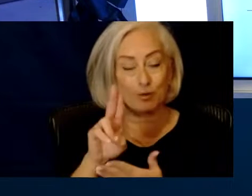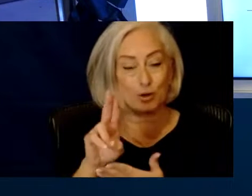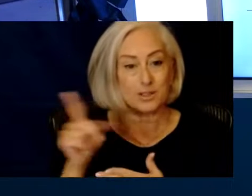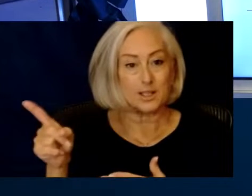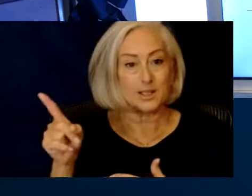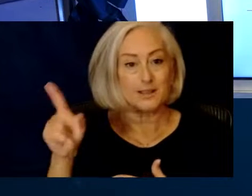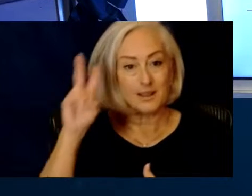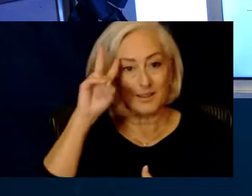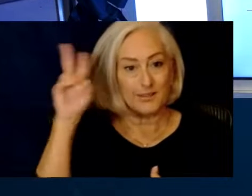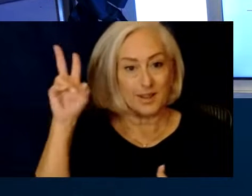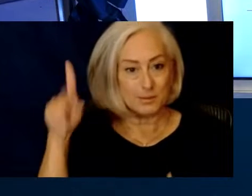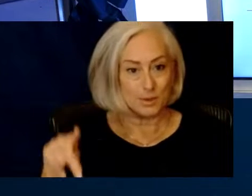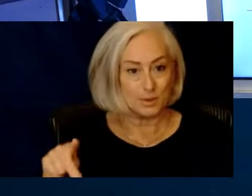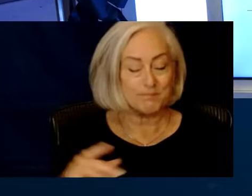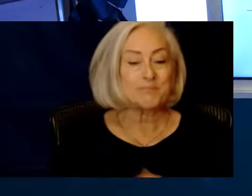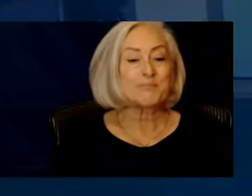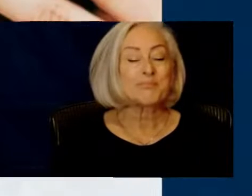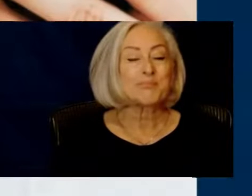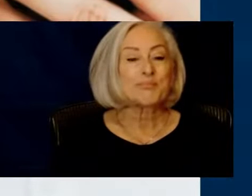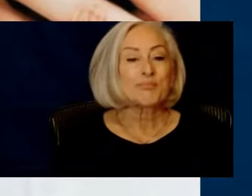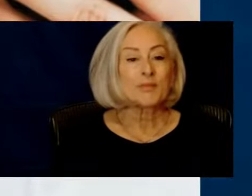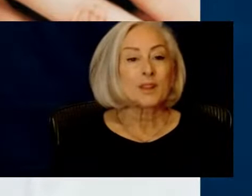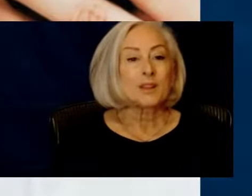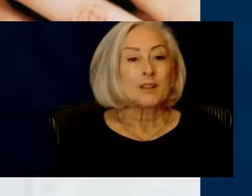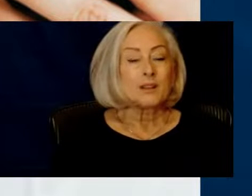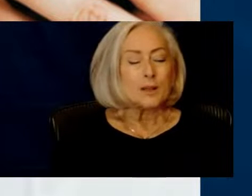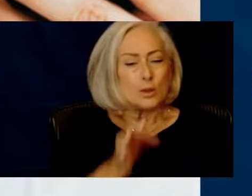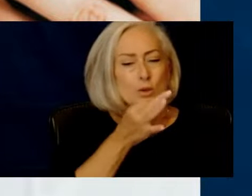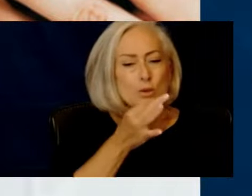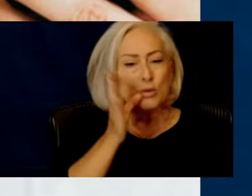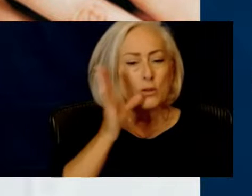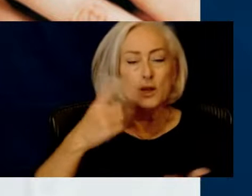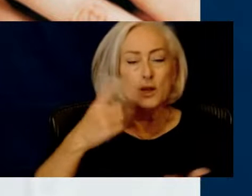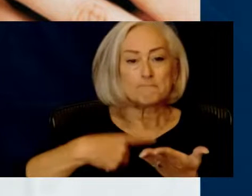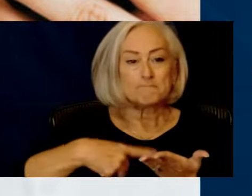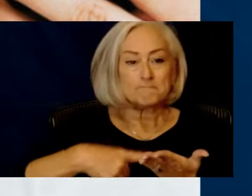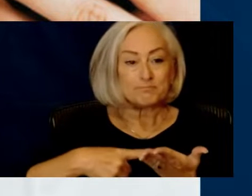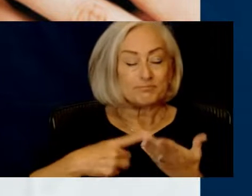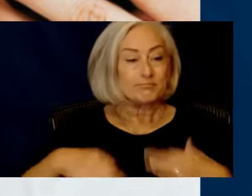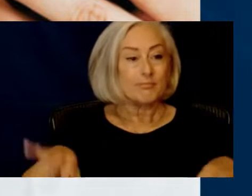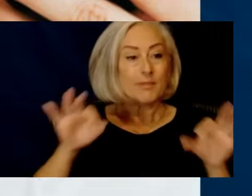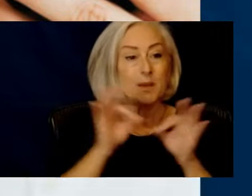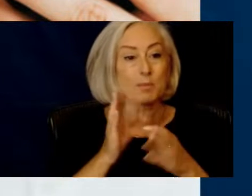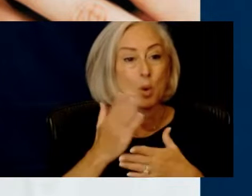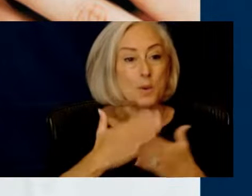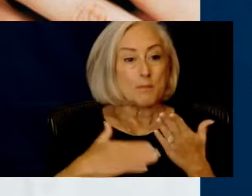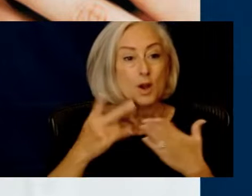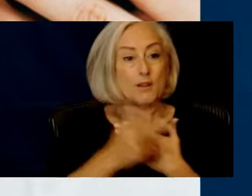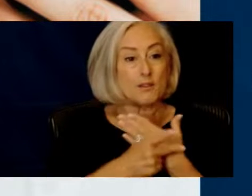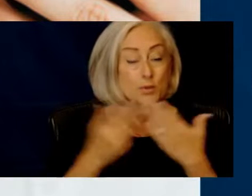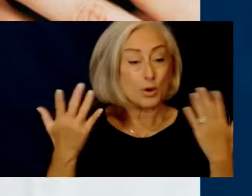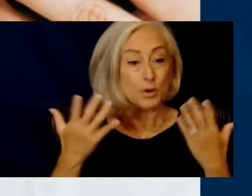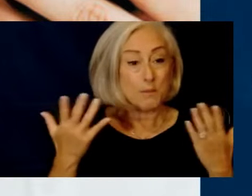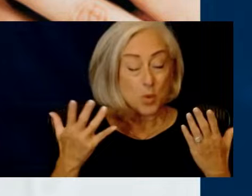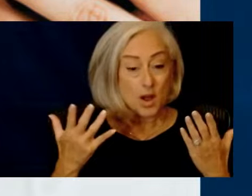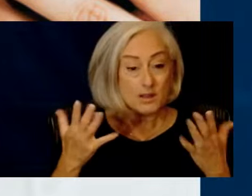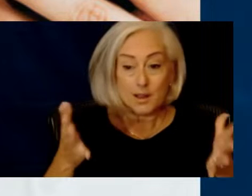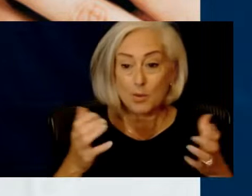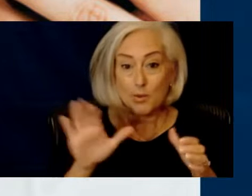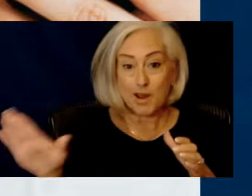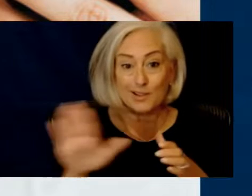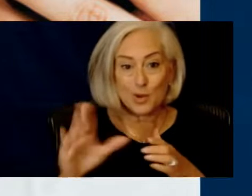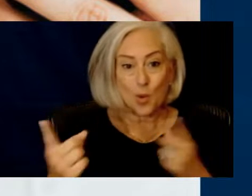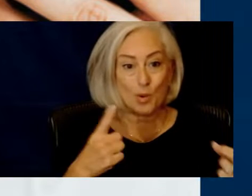in just a few moments. Questions from our viewers are an important part of this program, and we want to hear from you. Get your questions sent in to us on